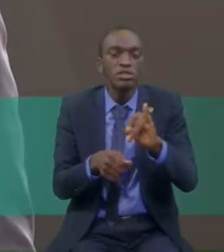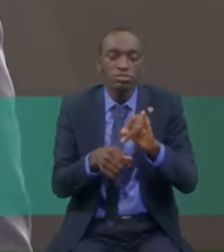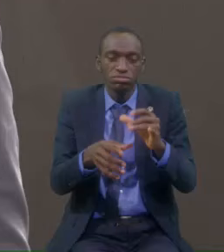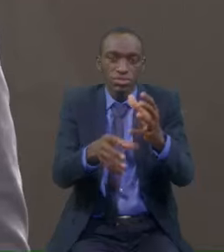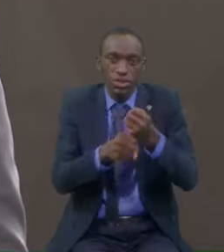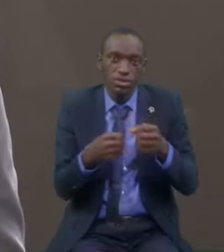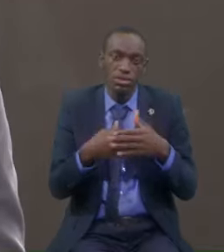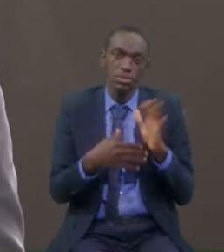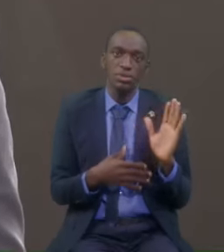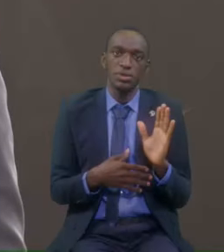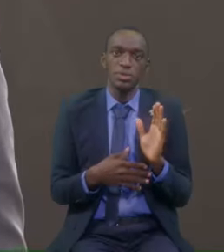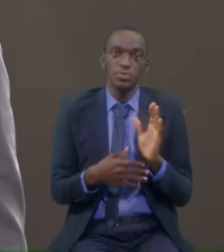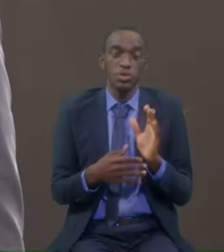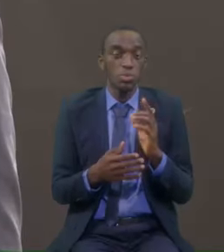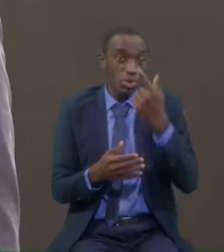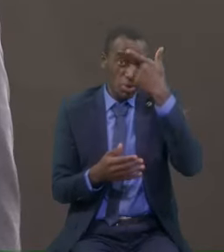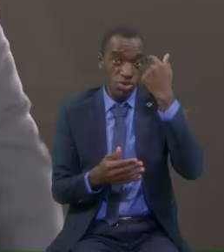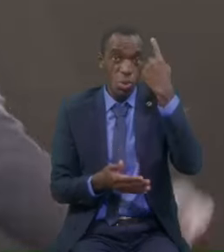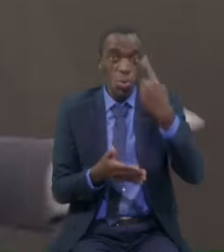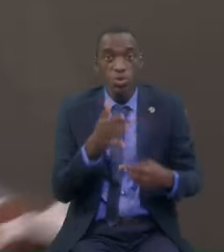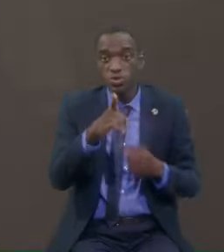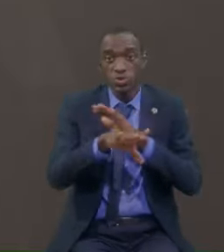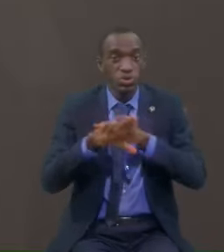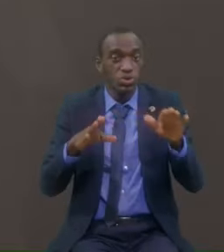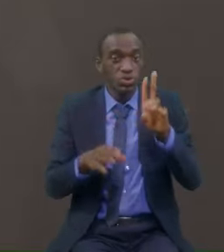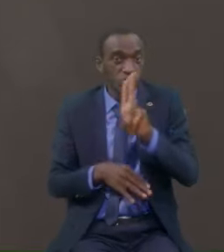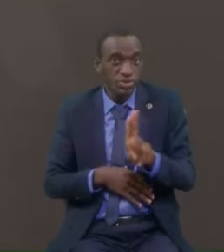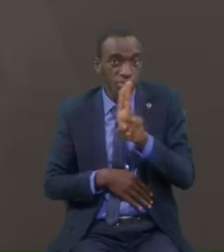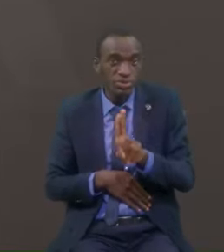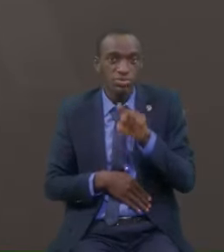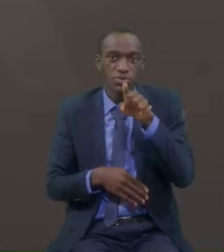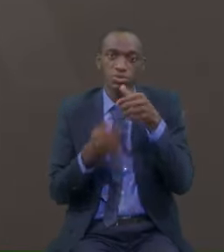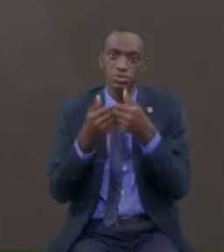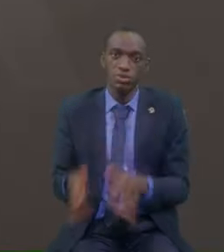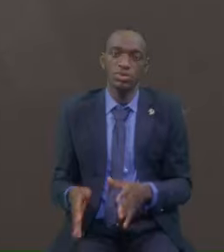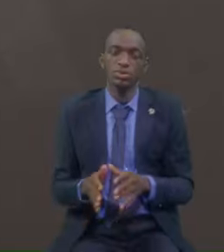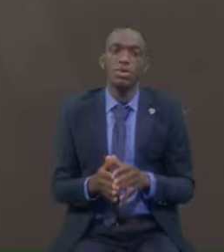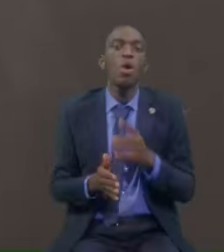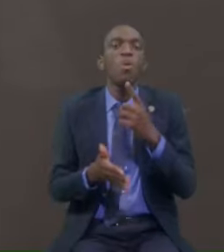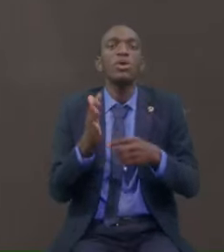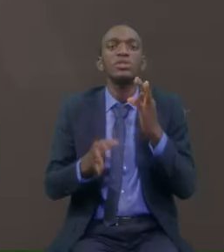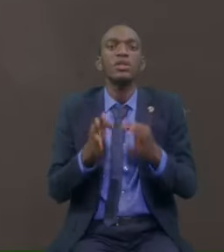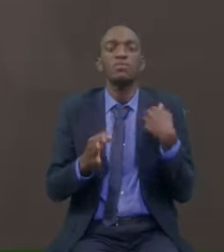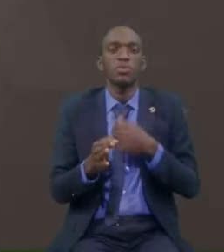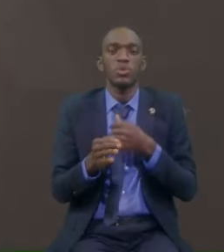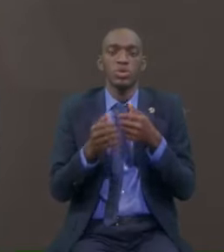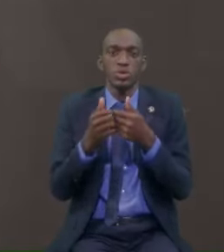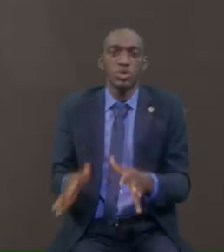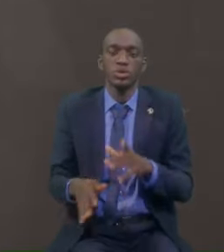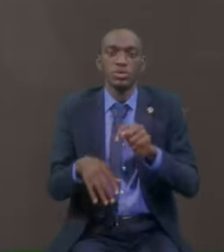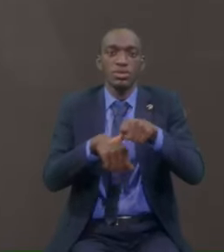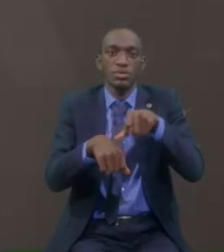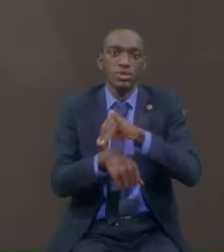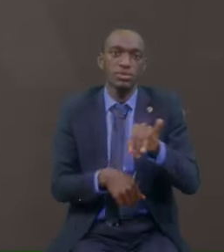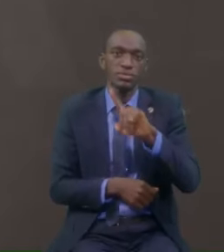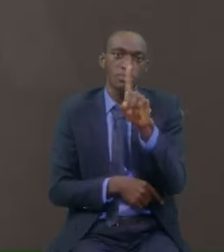don't use, you lose. What if we lose the anointing? What if all that